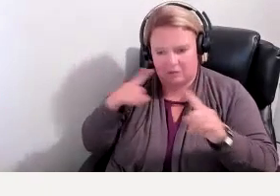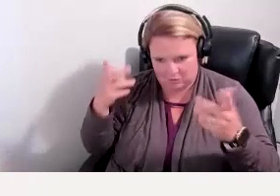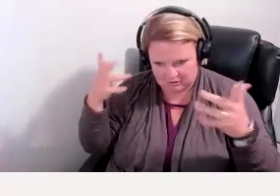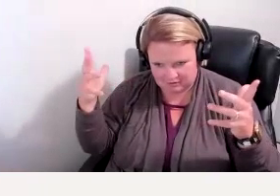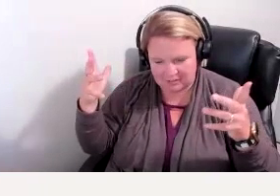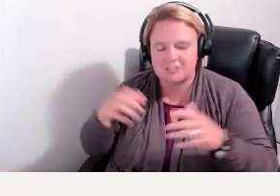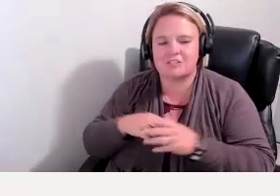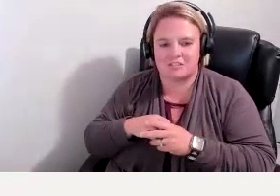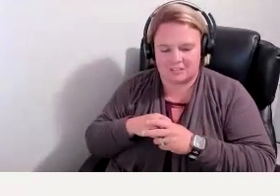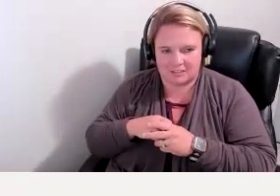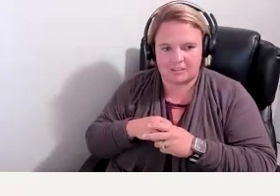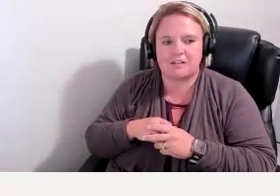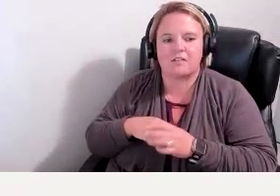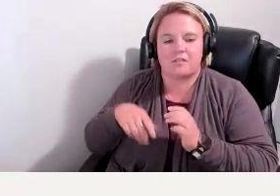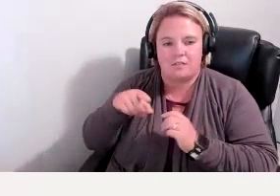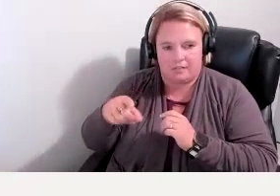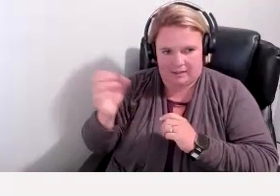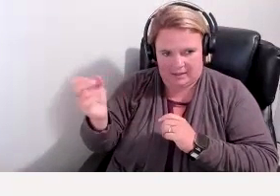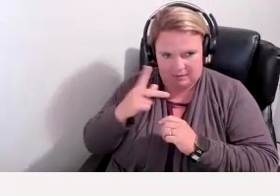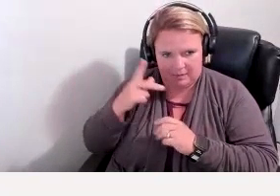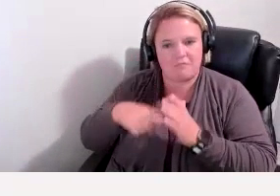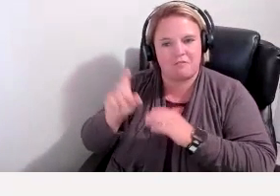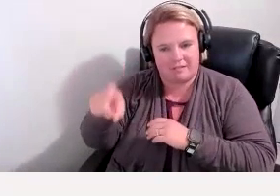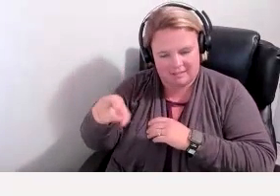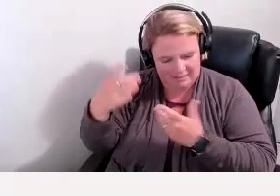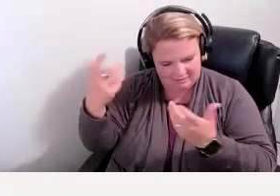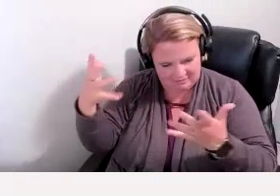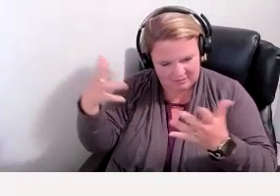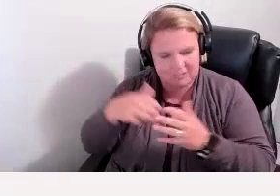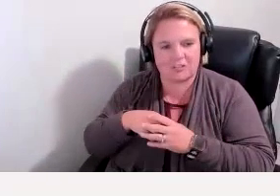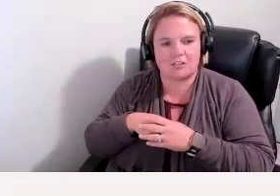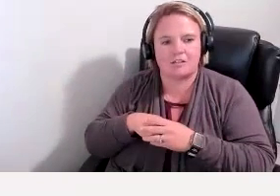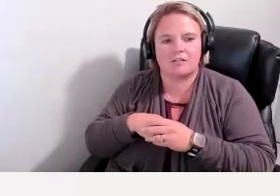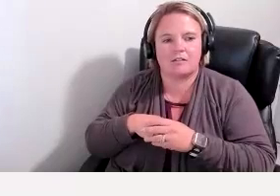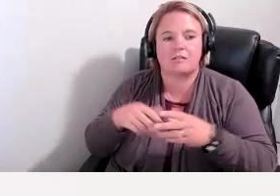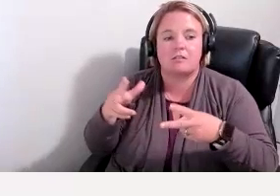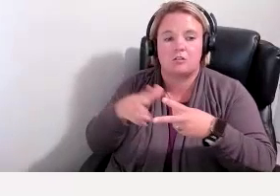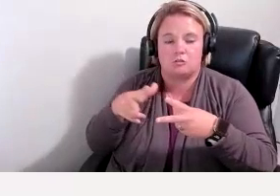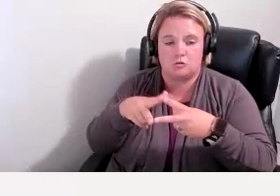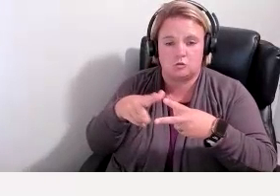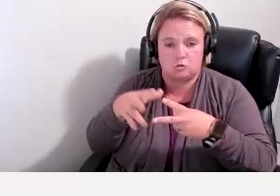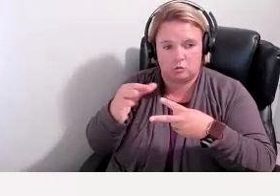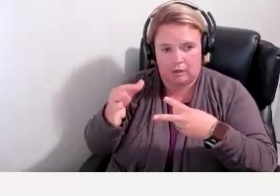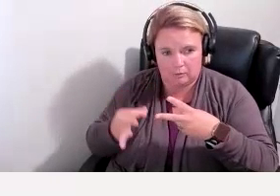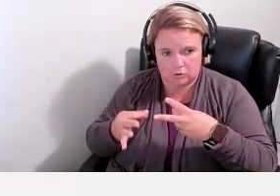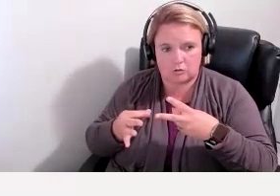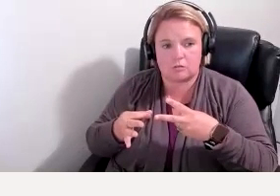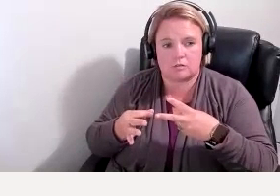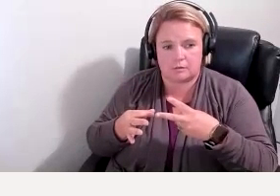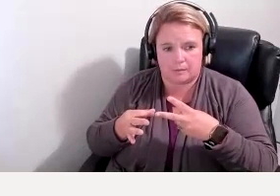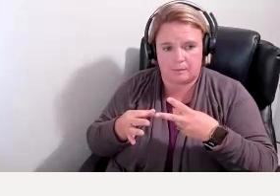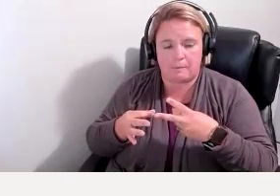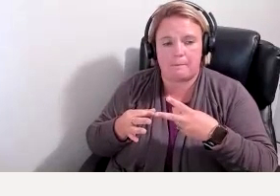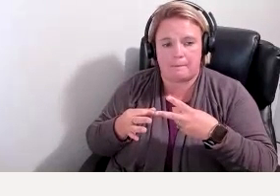them that they got back what they needed. They do have two options, which again, I don't